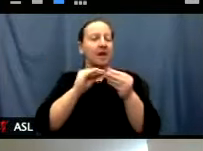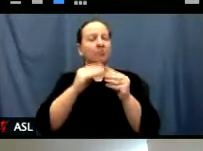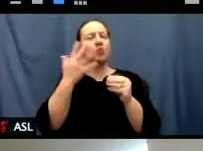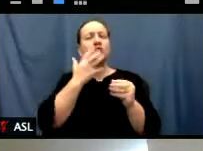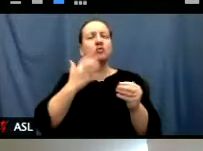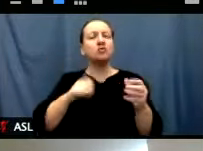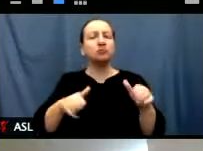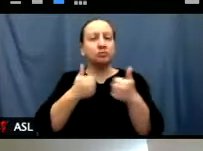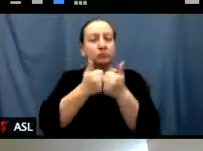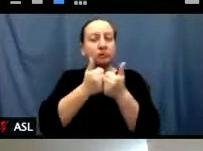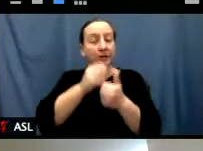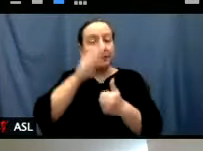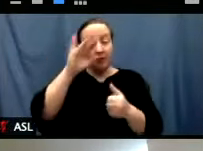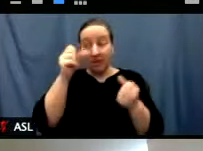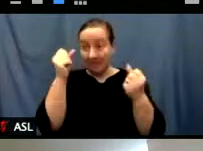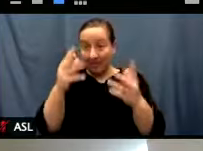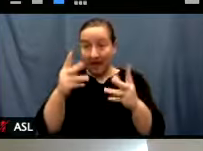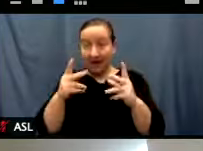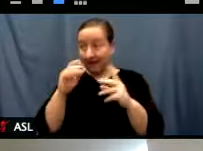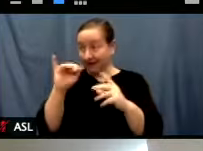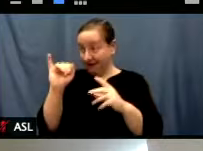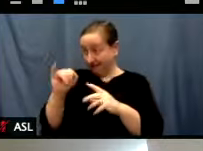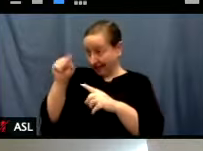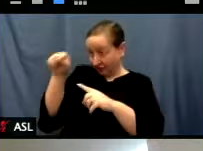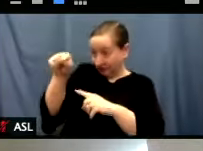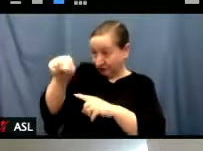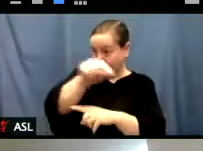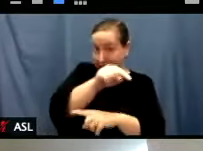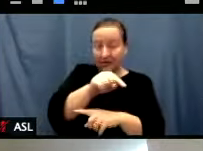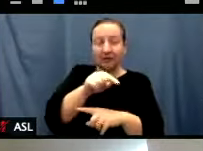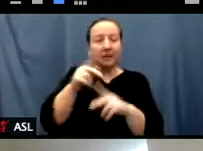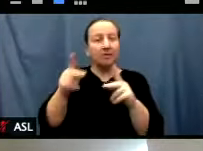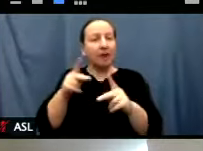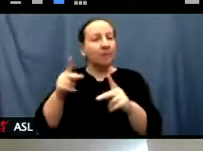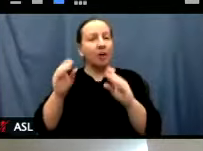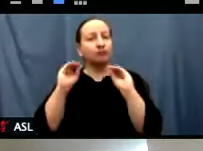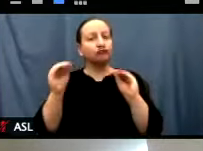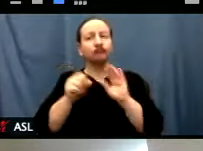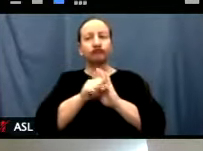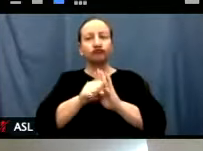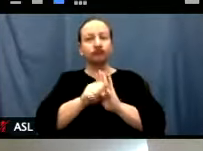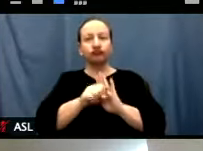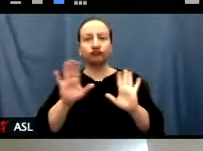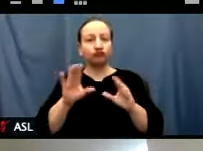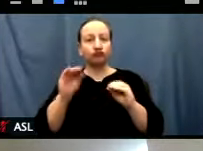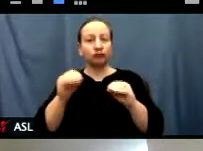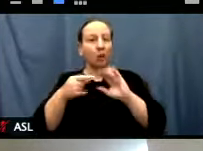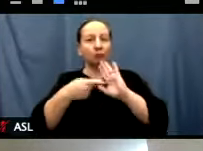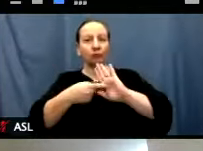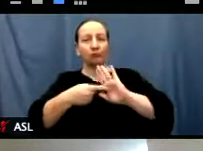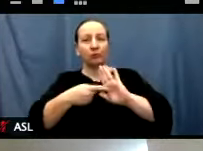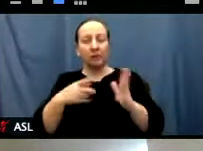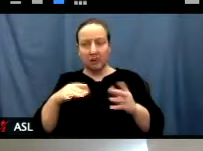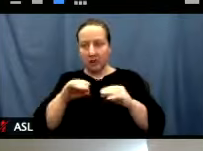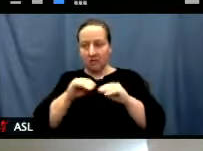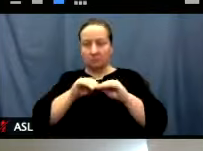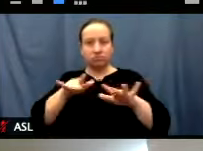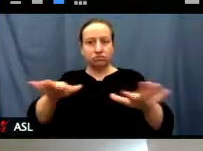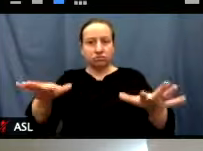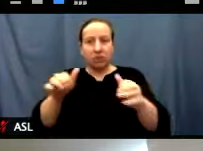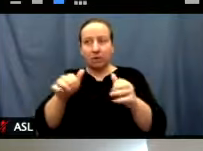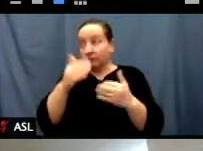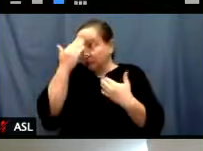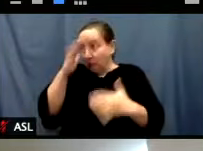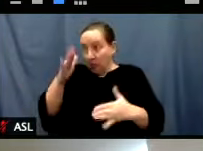large proportion of those infections are among asymptomatic people who are potentially spreading the infection without knowing that they even have